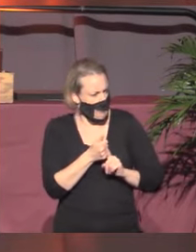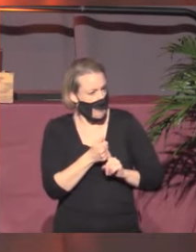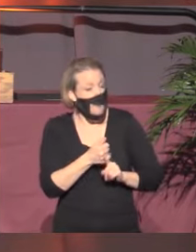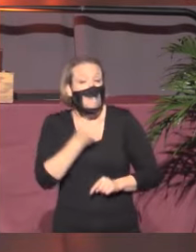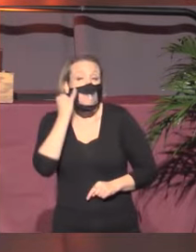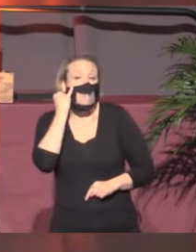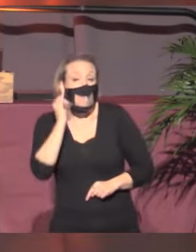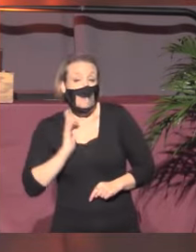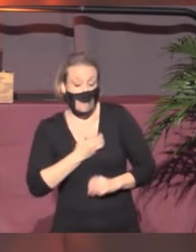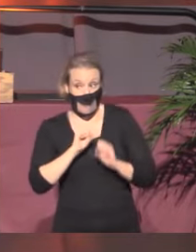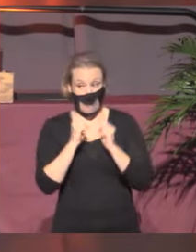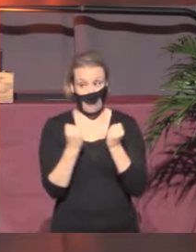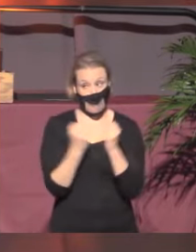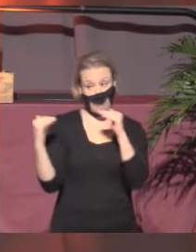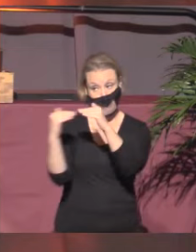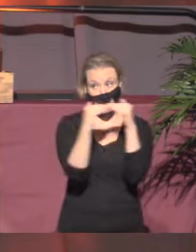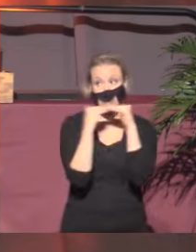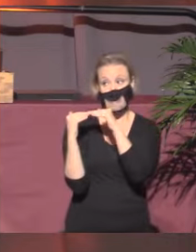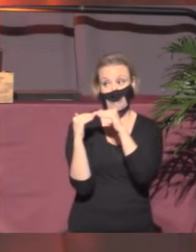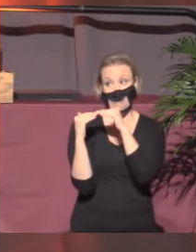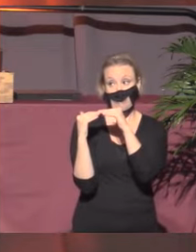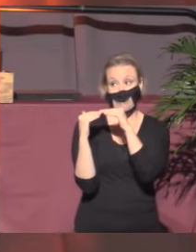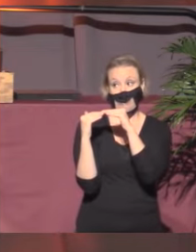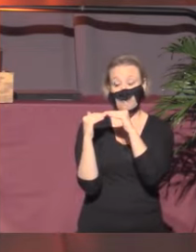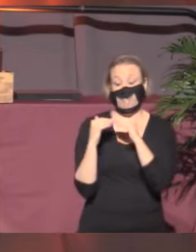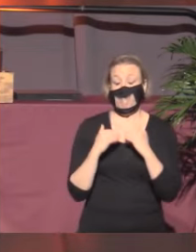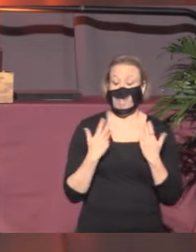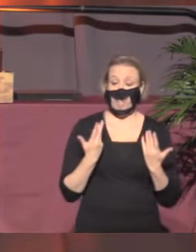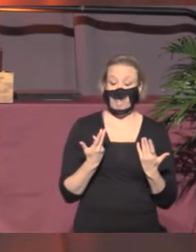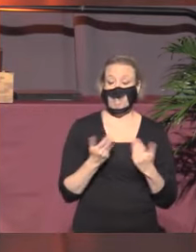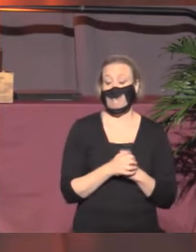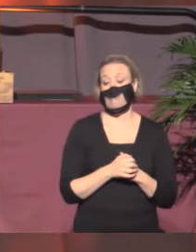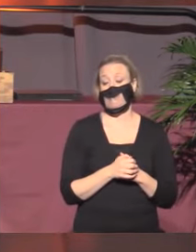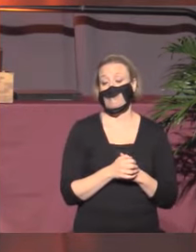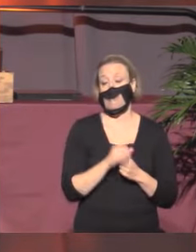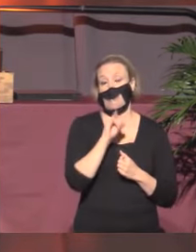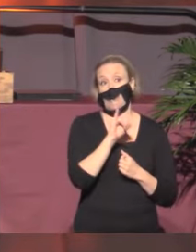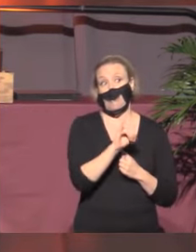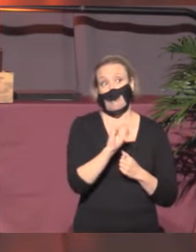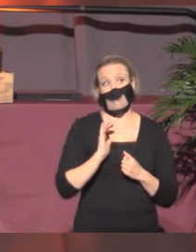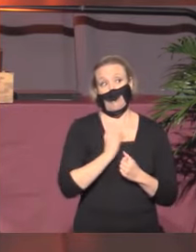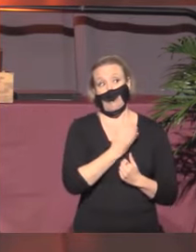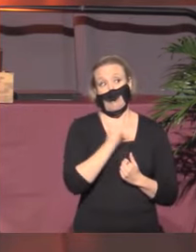society, if we are to be a fair society, if we are to be as